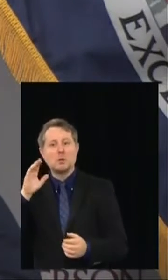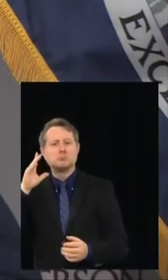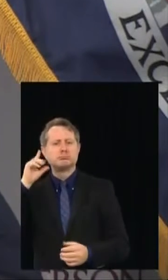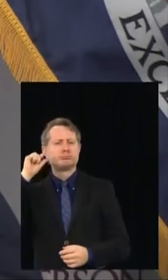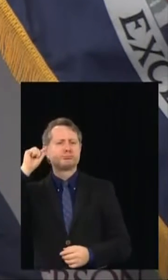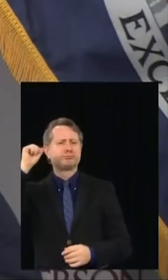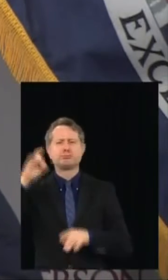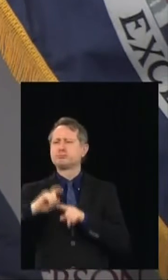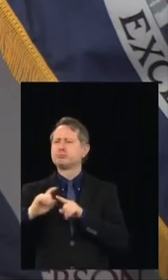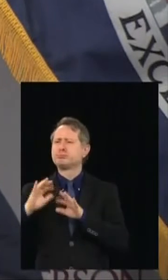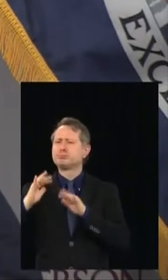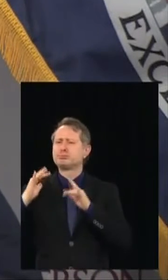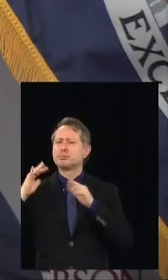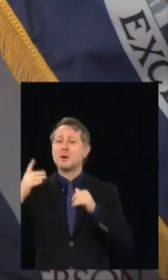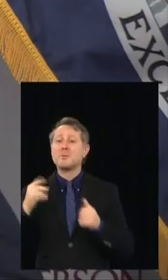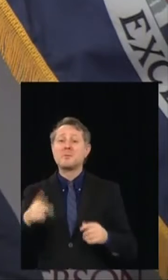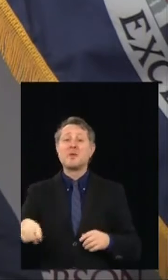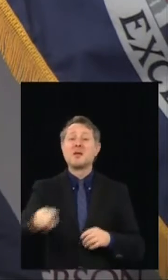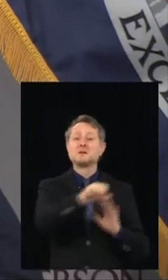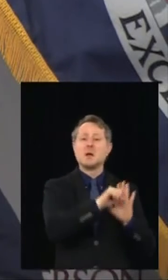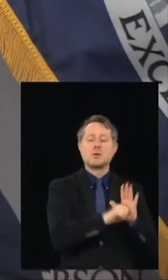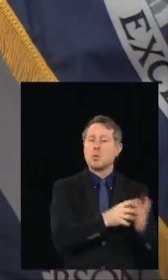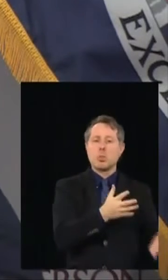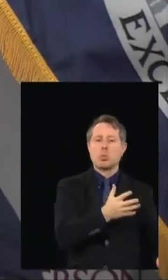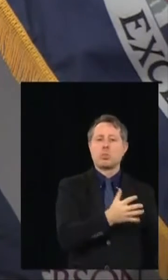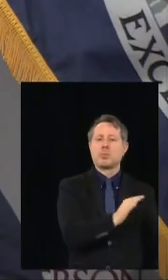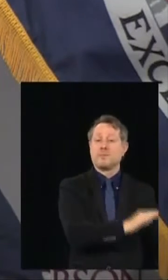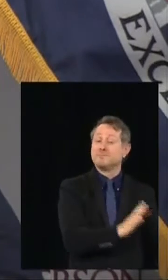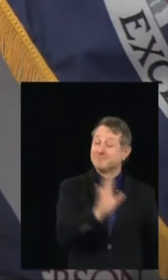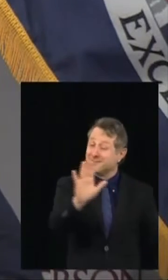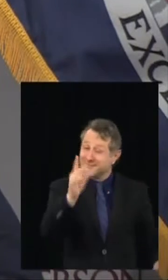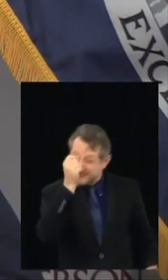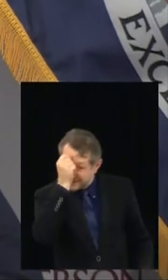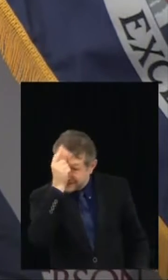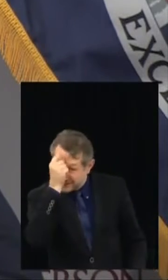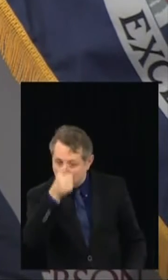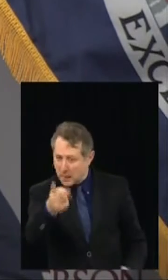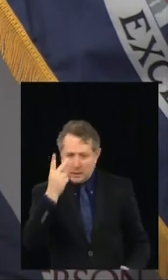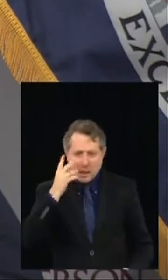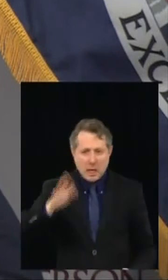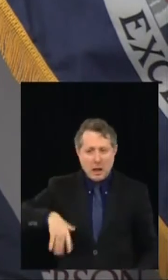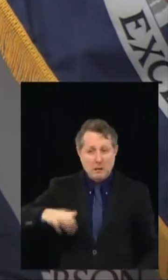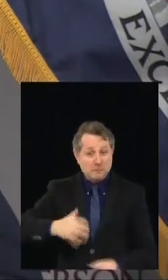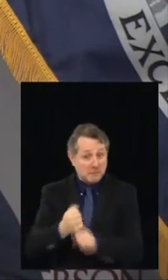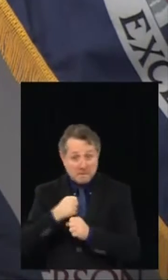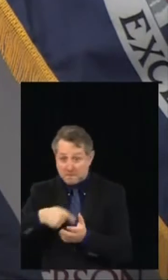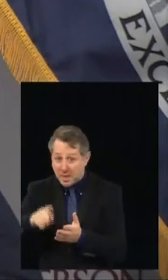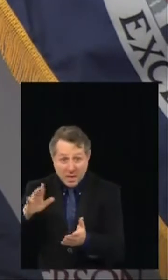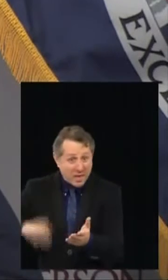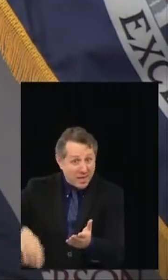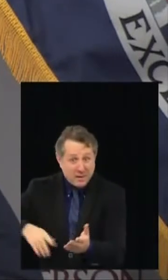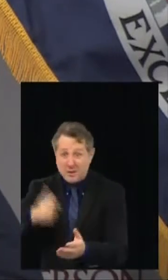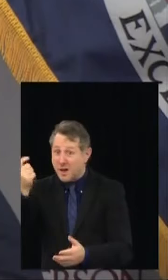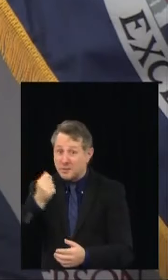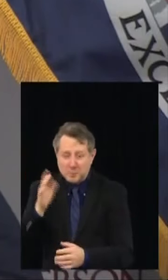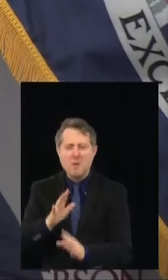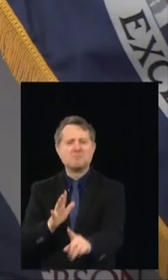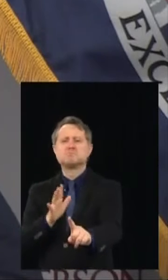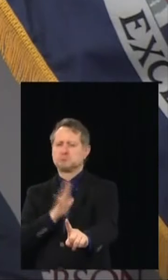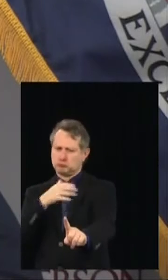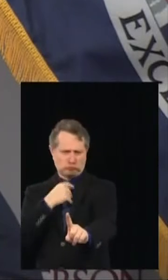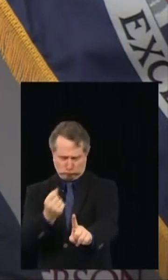state. But if you haven't gotten your check, none of that matters. I understand that. The good news